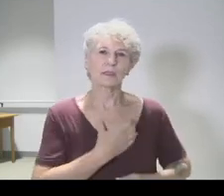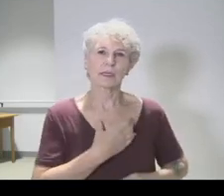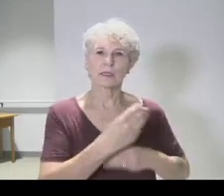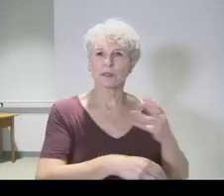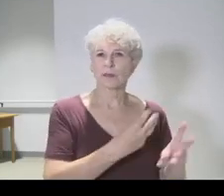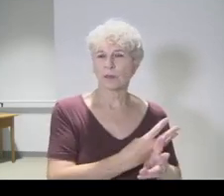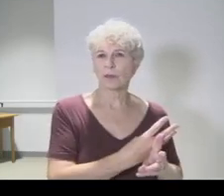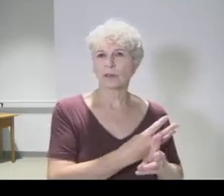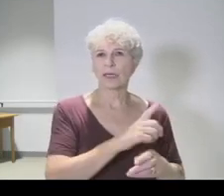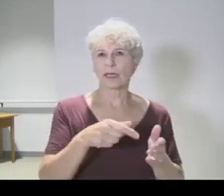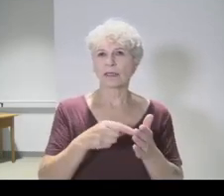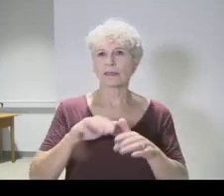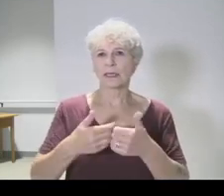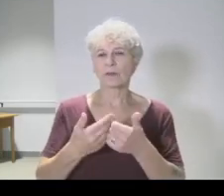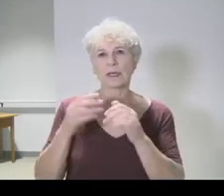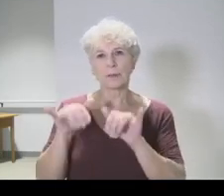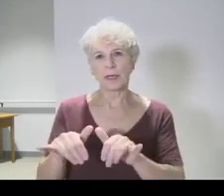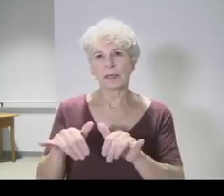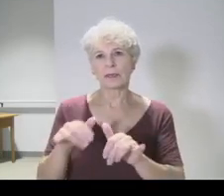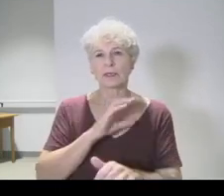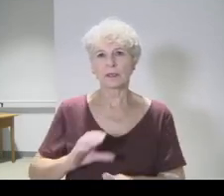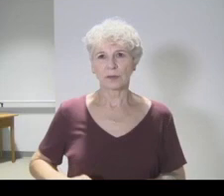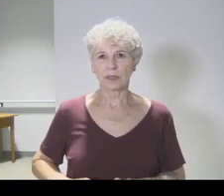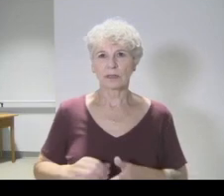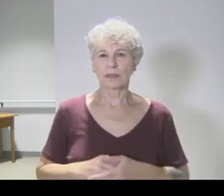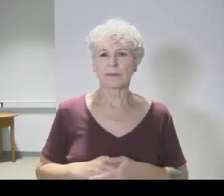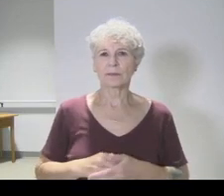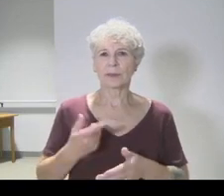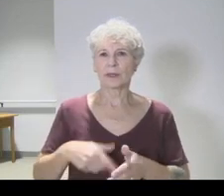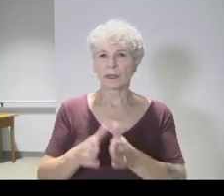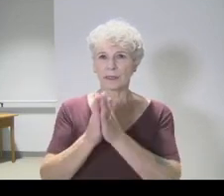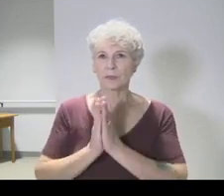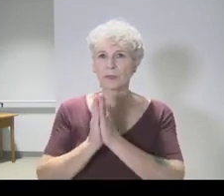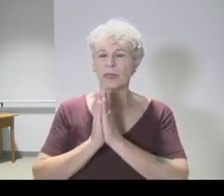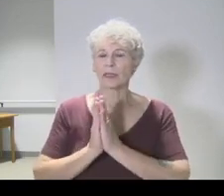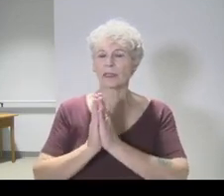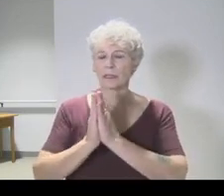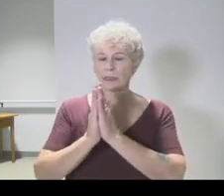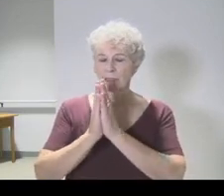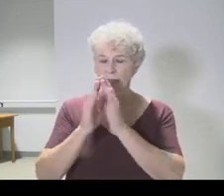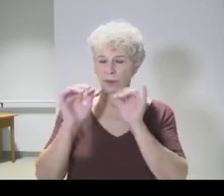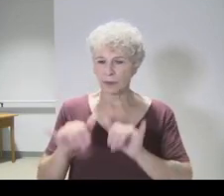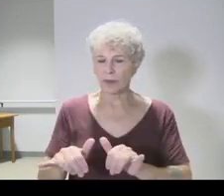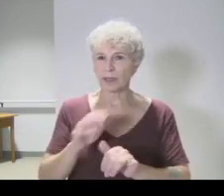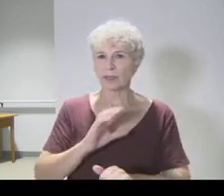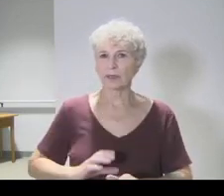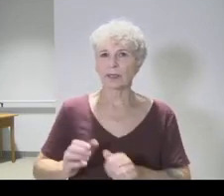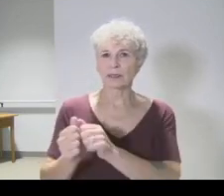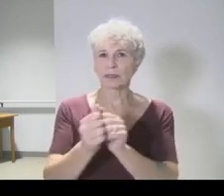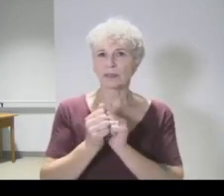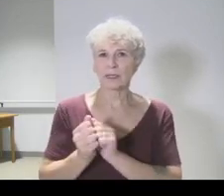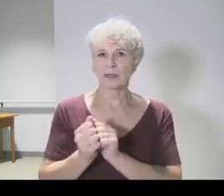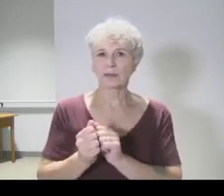is how we abide in Christ. Let's pray that we abide in Christ together. Please join